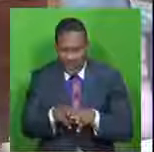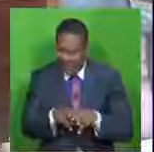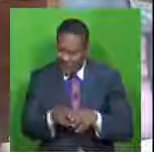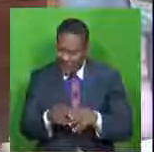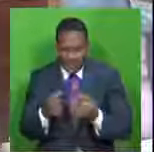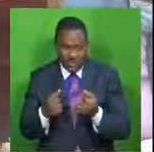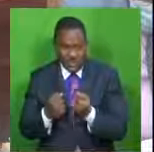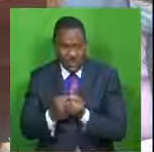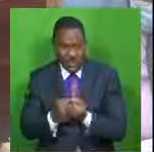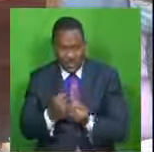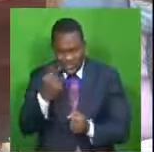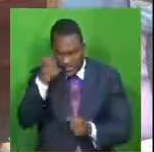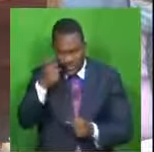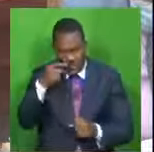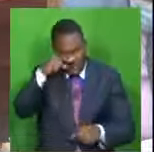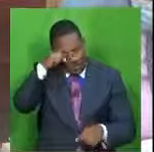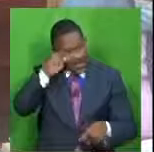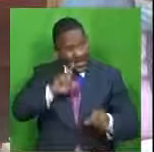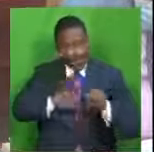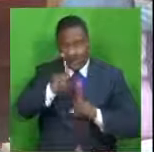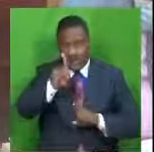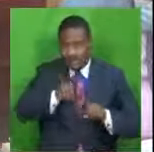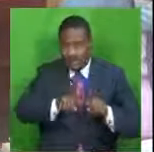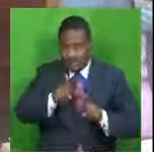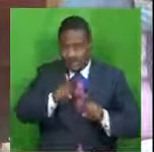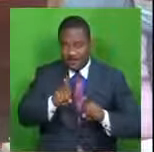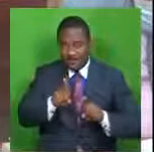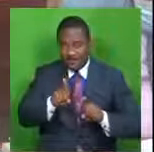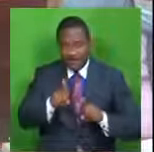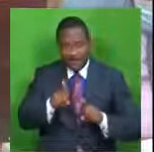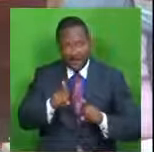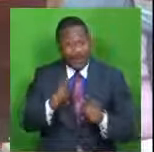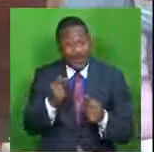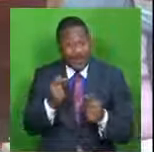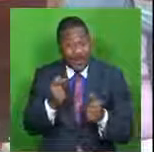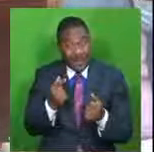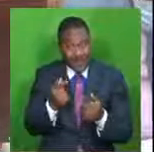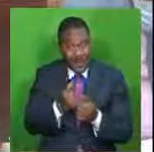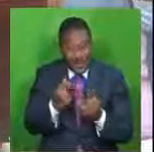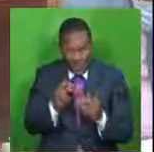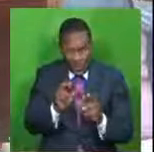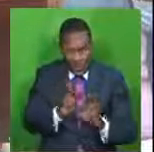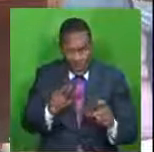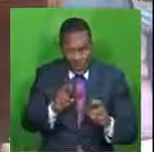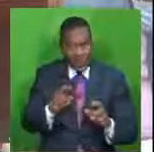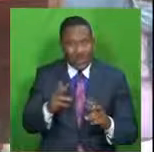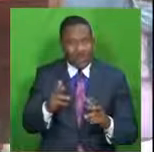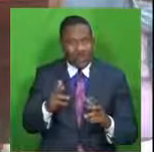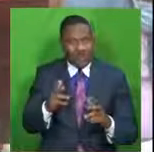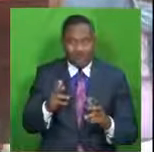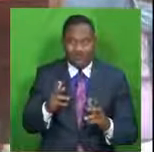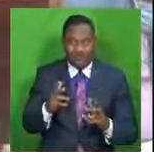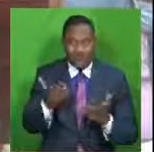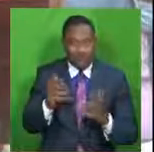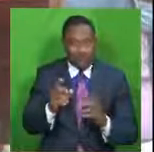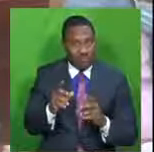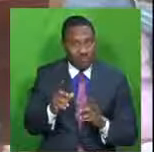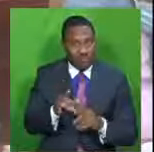for the Black Stars of Ghana as Ghana gets ready to support them for